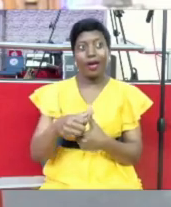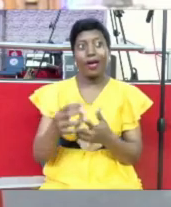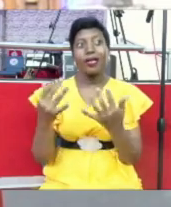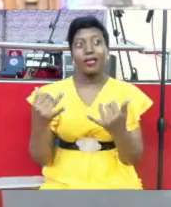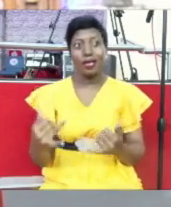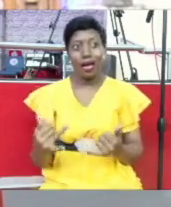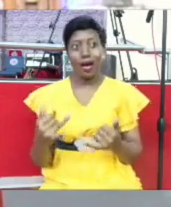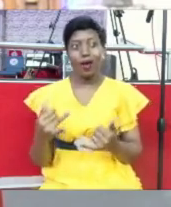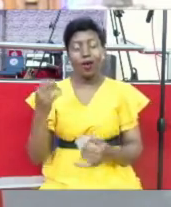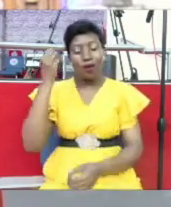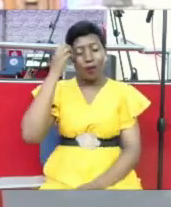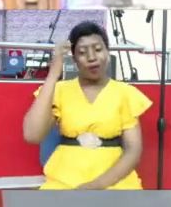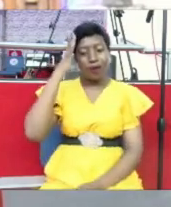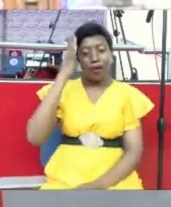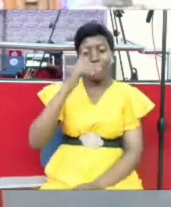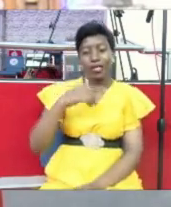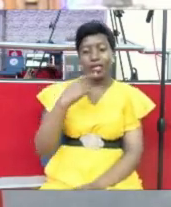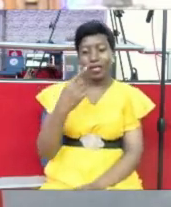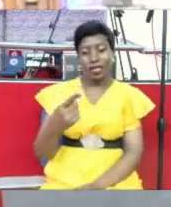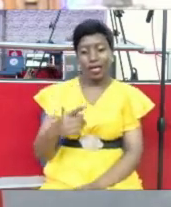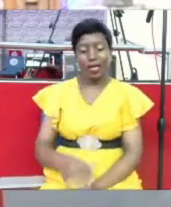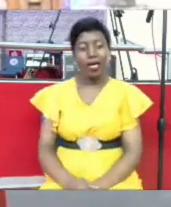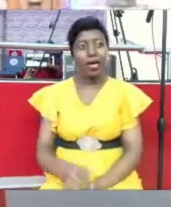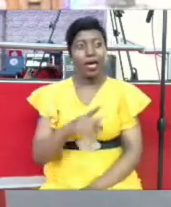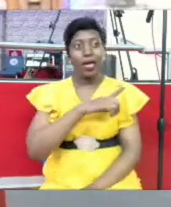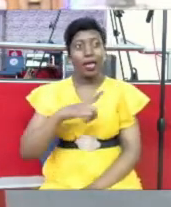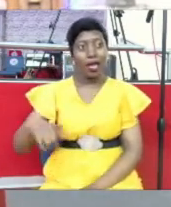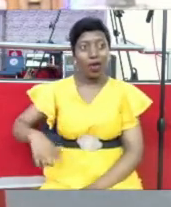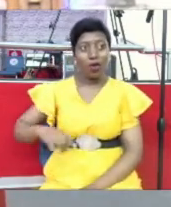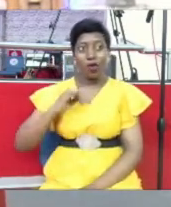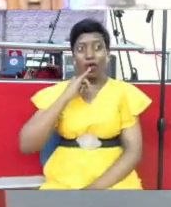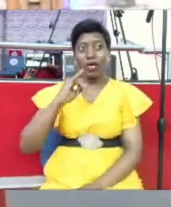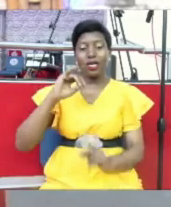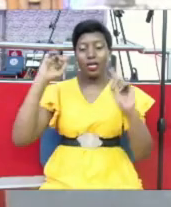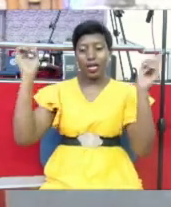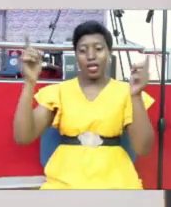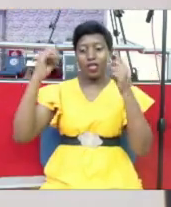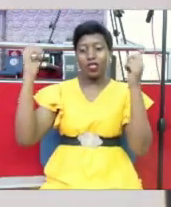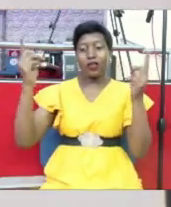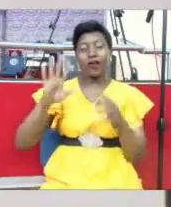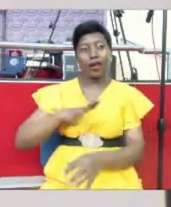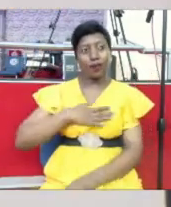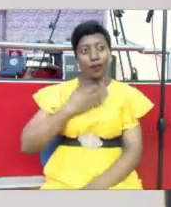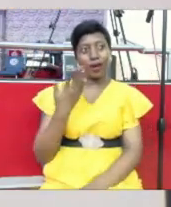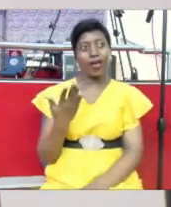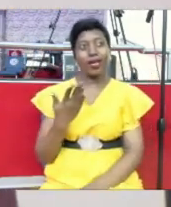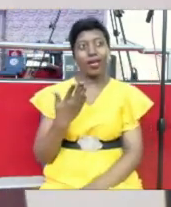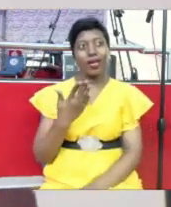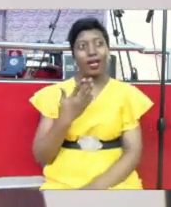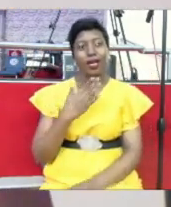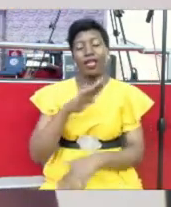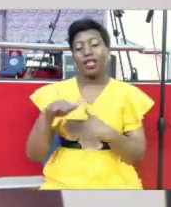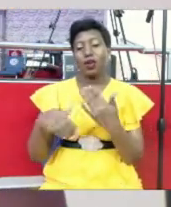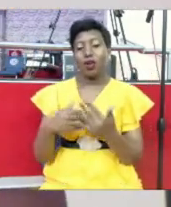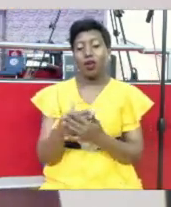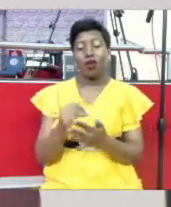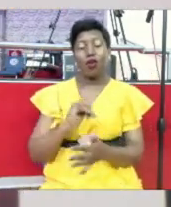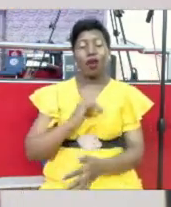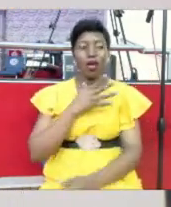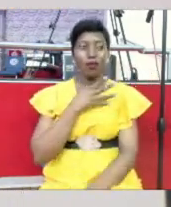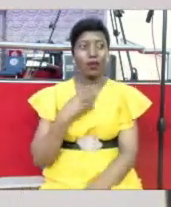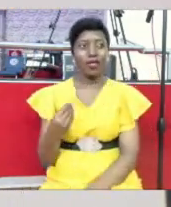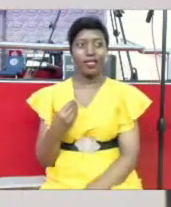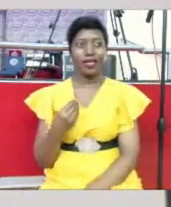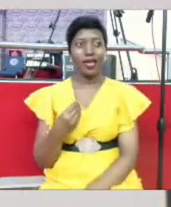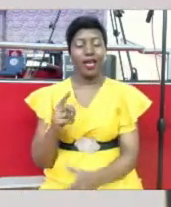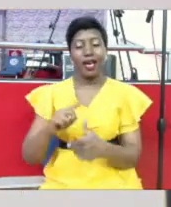this way. Akaisema hivi. The Lord is my shepherd. Bwana ni mchungaji wangu. That's all I want. Hiyo ndio ninataka. Then he sat